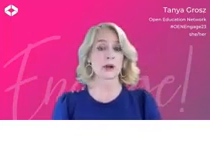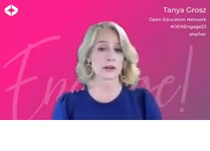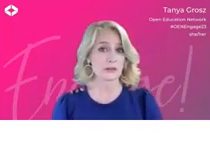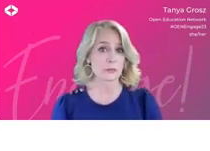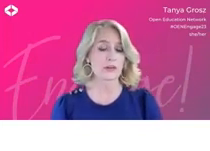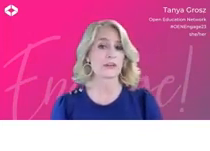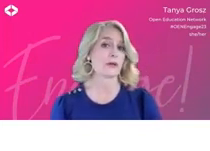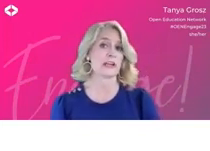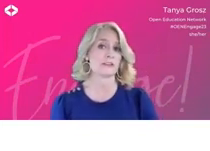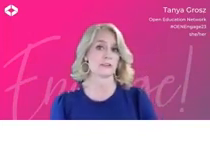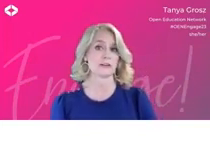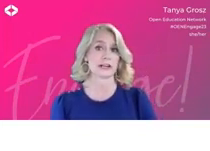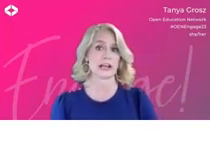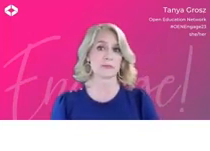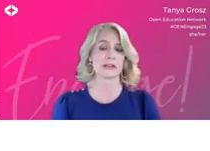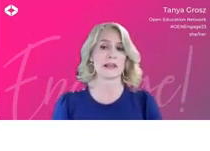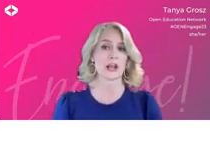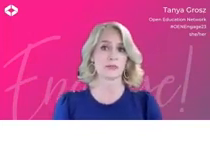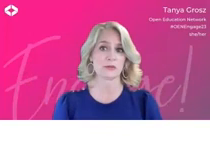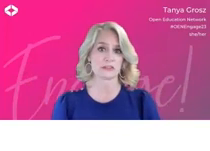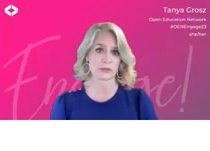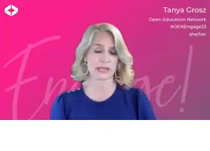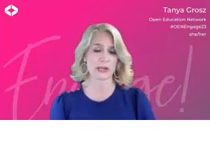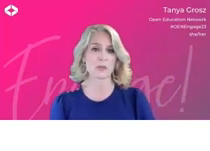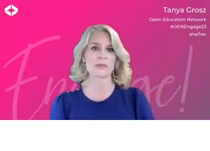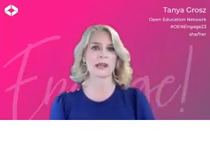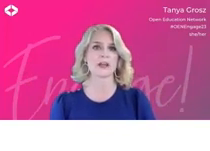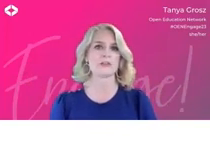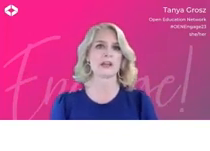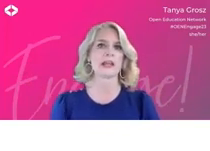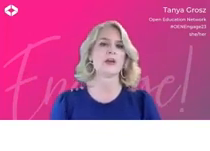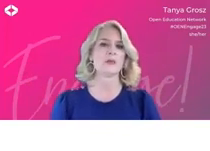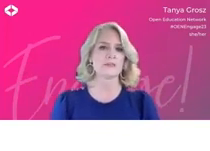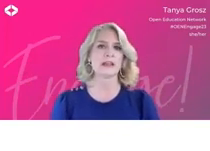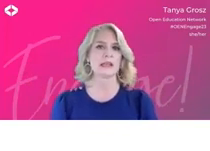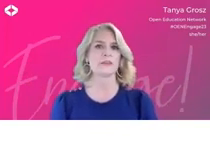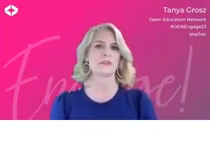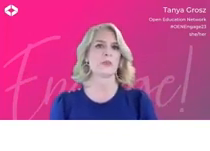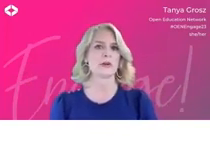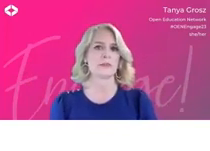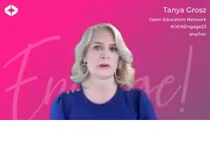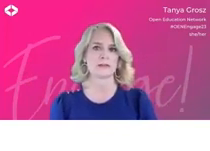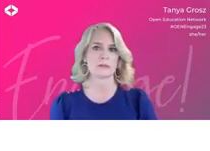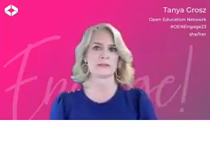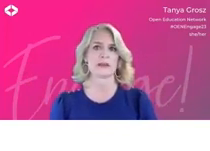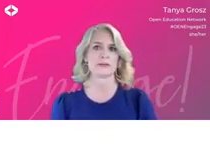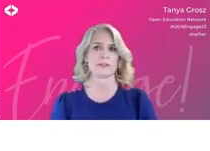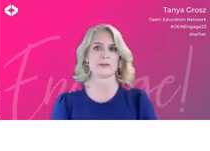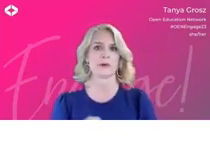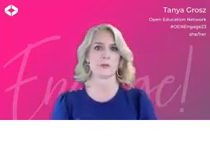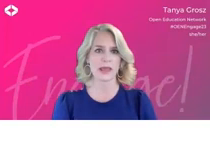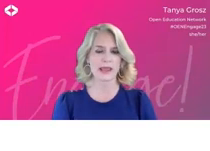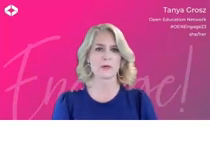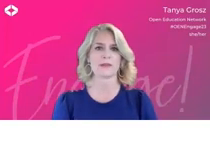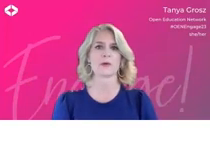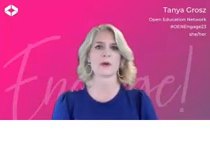Faculty partners were to create a digital learning object that helps to explain open pedagogy. We felt like it was important for participants to understand